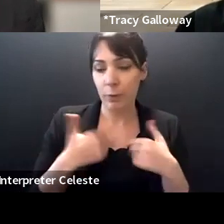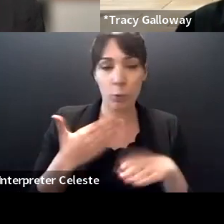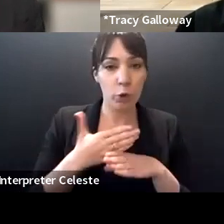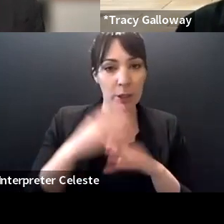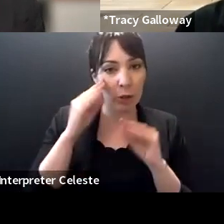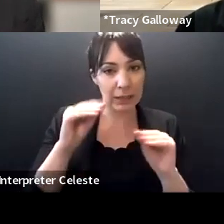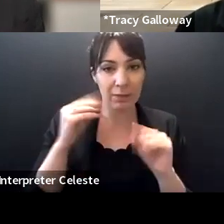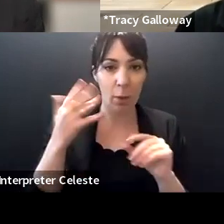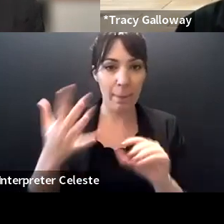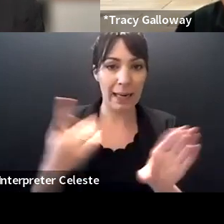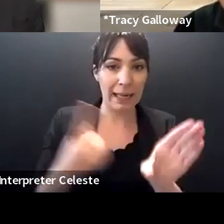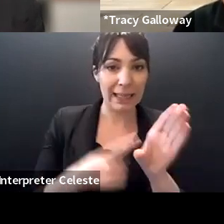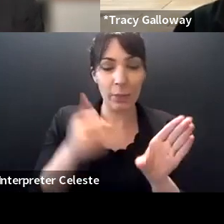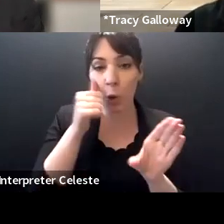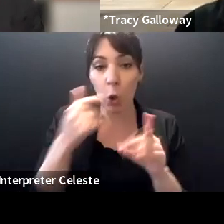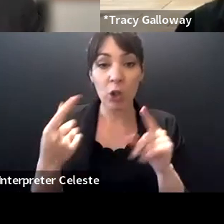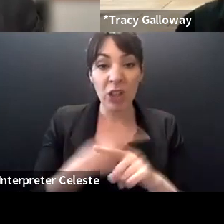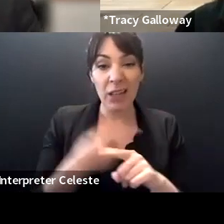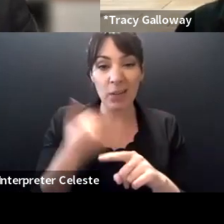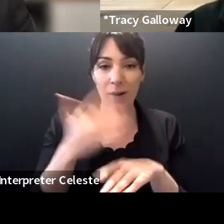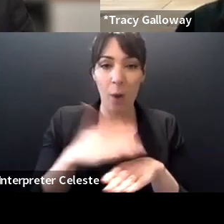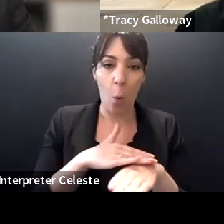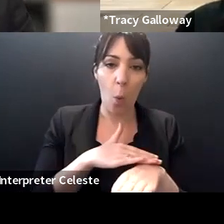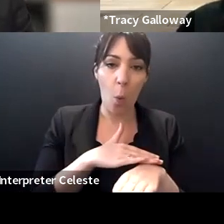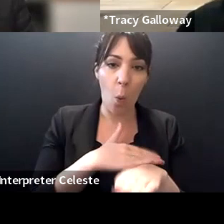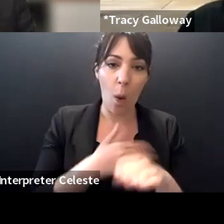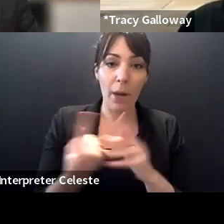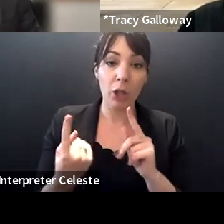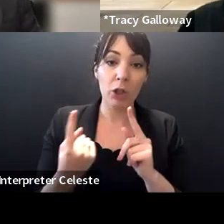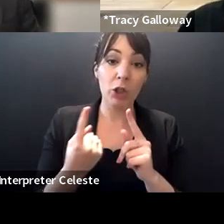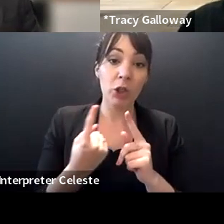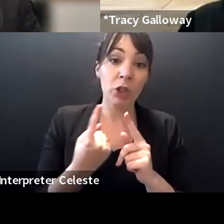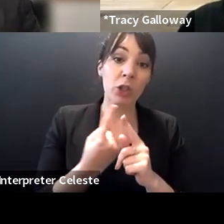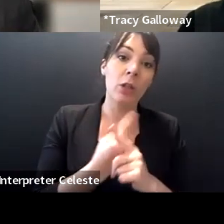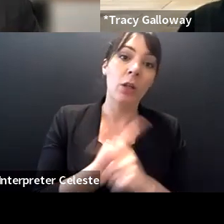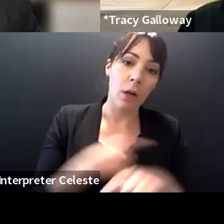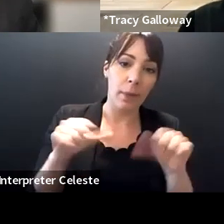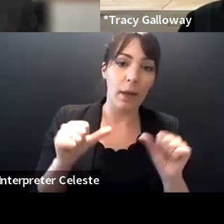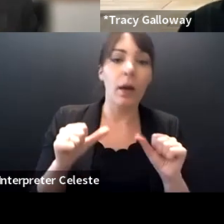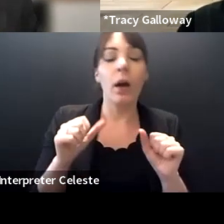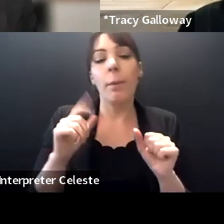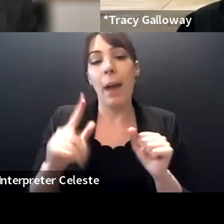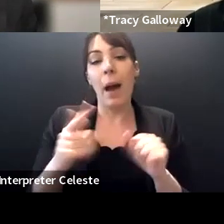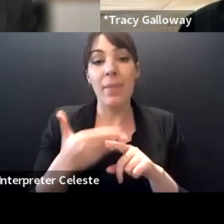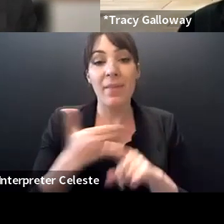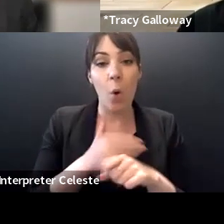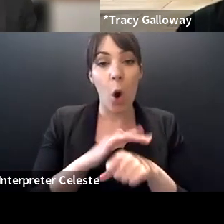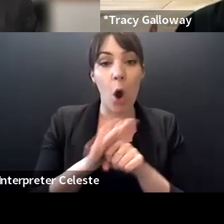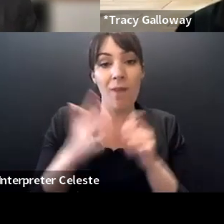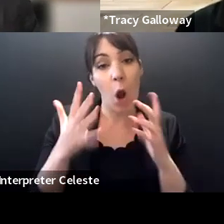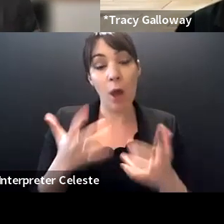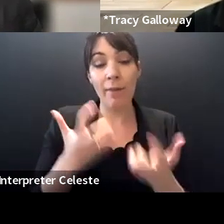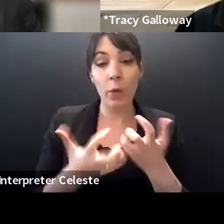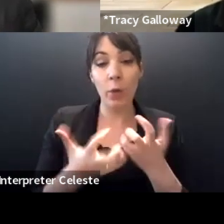that change is always very slow. And obviously pre-COVID, a lot of universities were starting to think about that kind